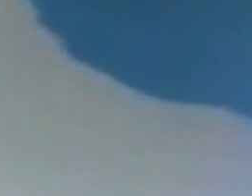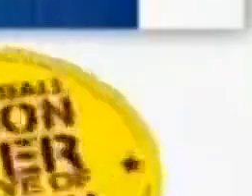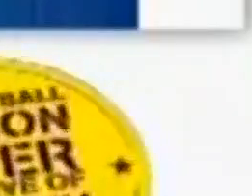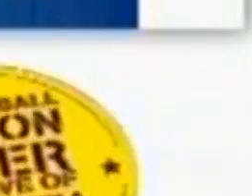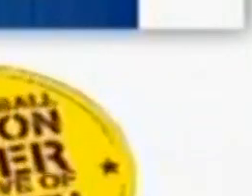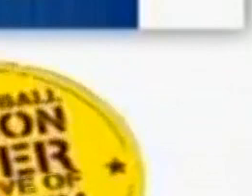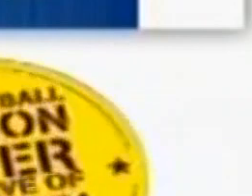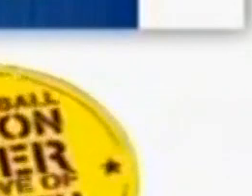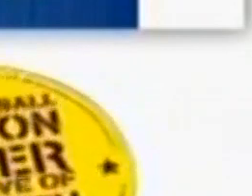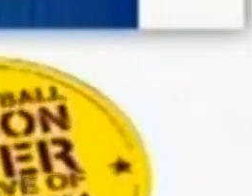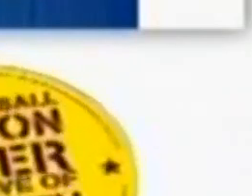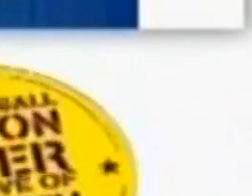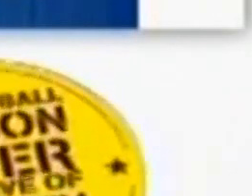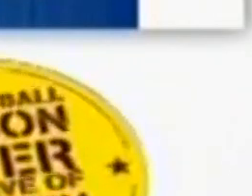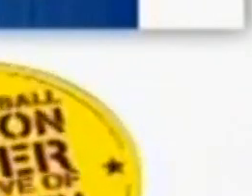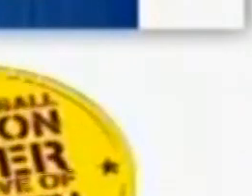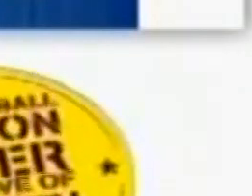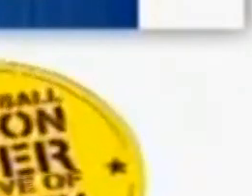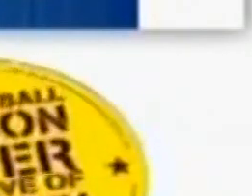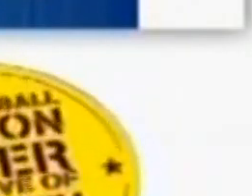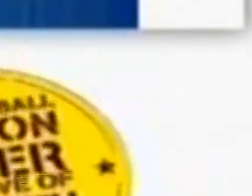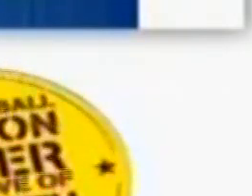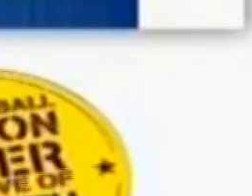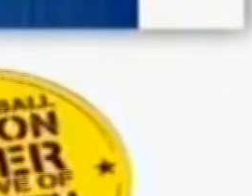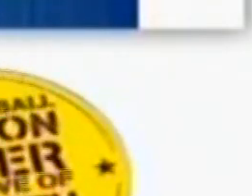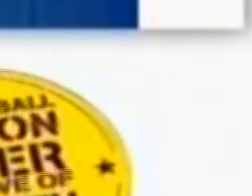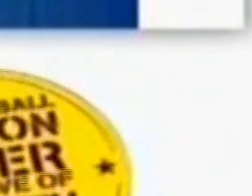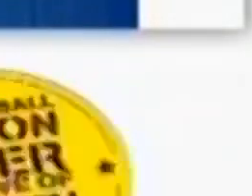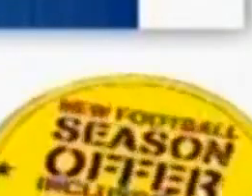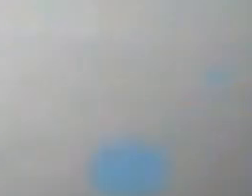Tweet of the day in association with DSTV.